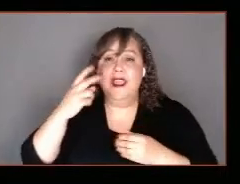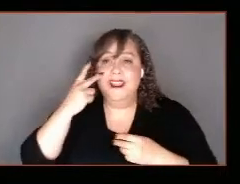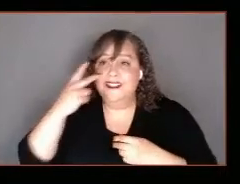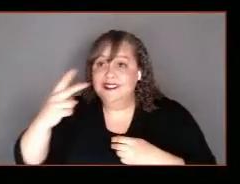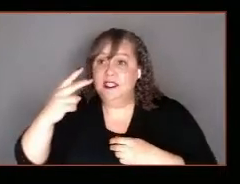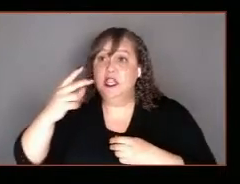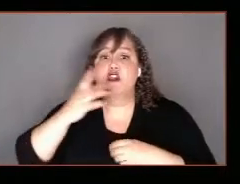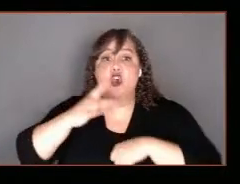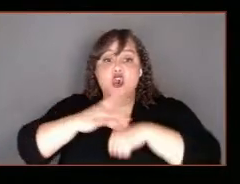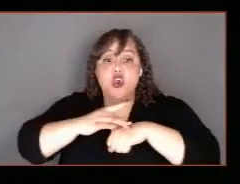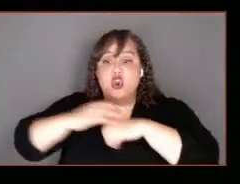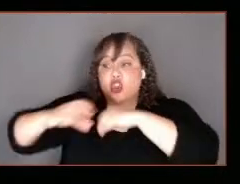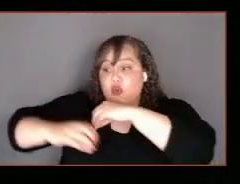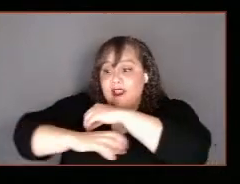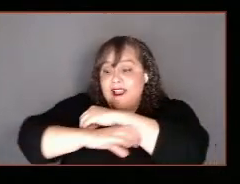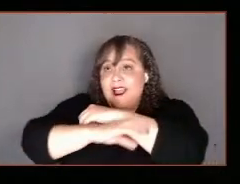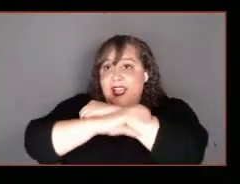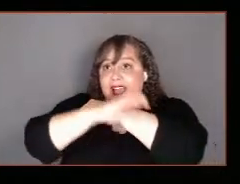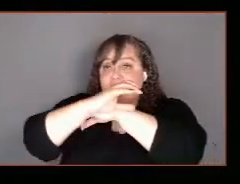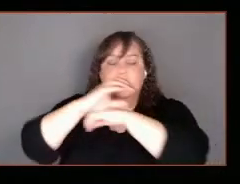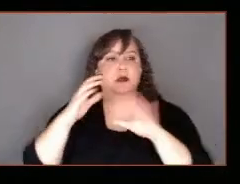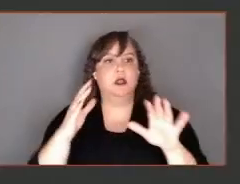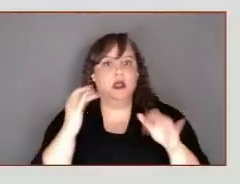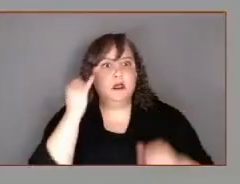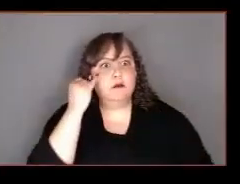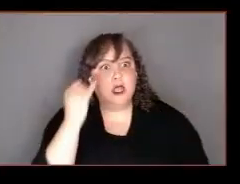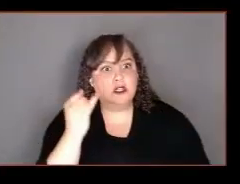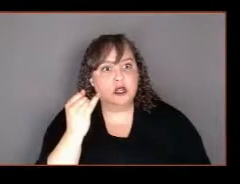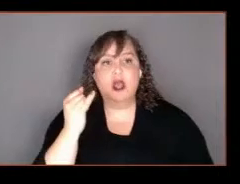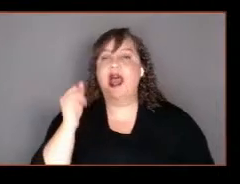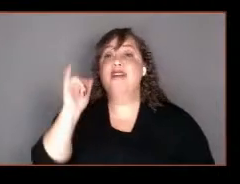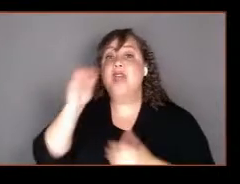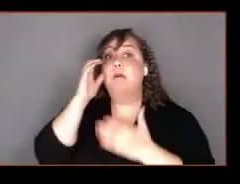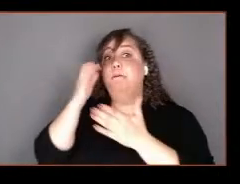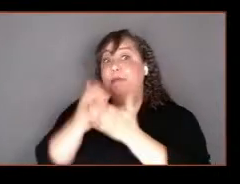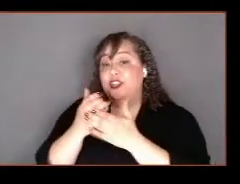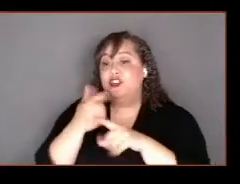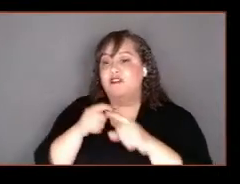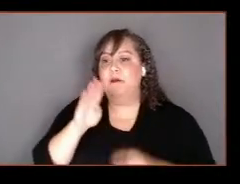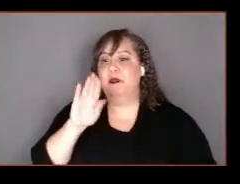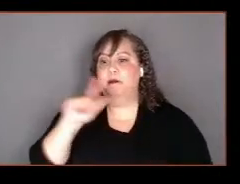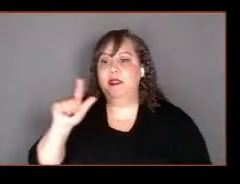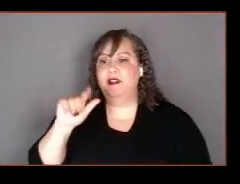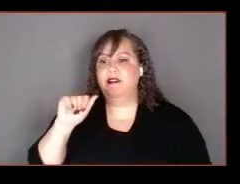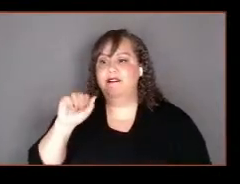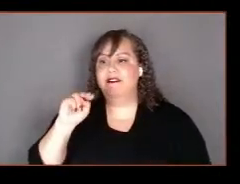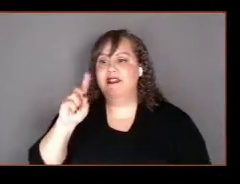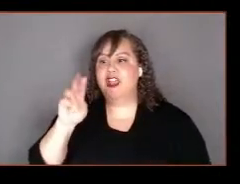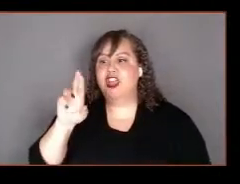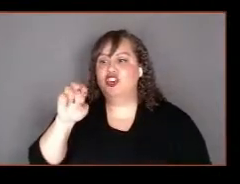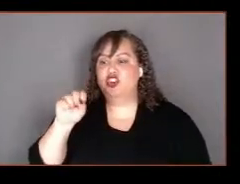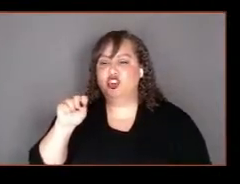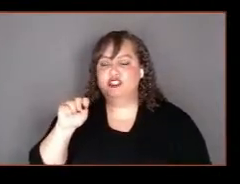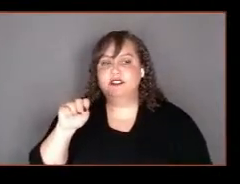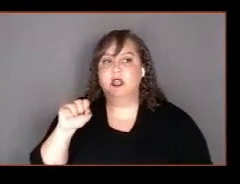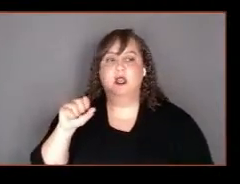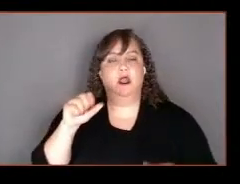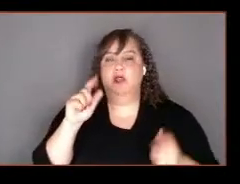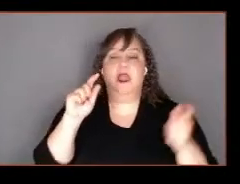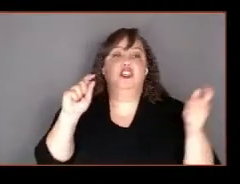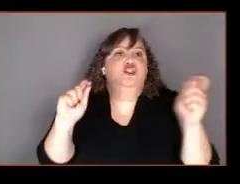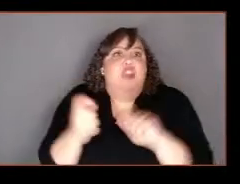rise. I mean, think about that. That picture that Bill Anders took, changed the way people saw